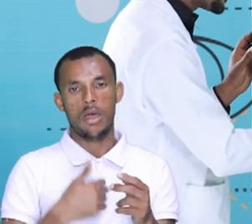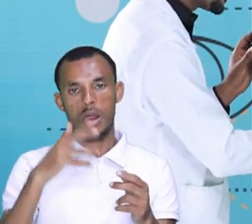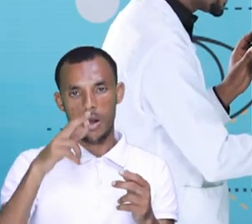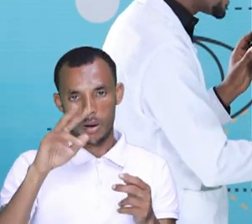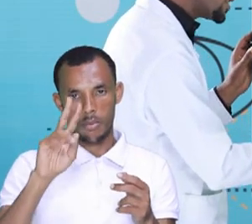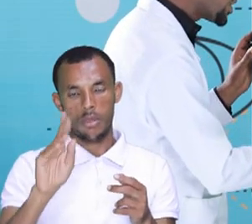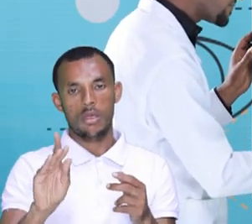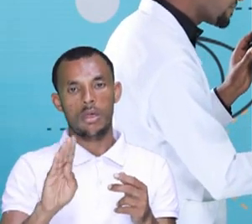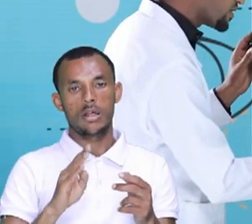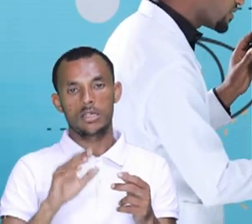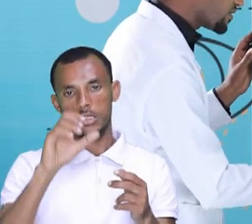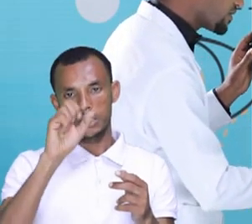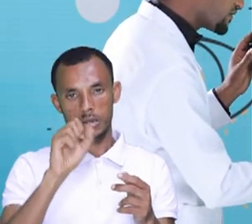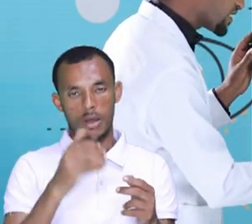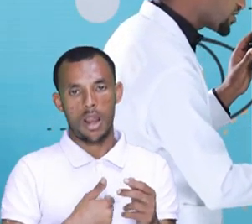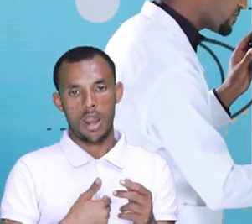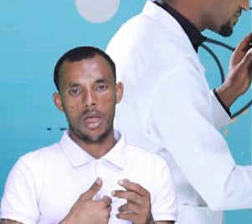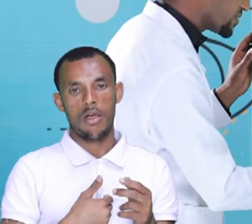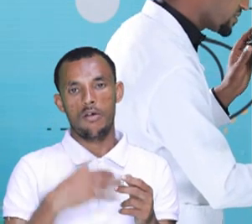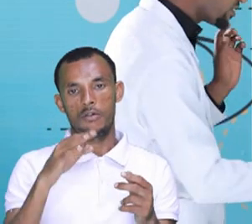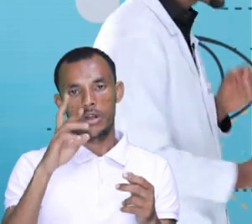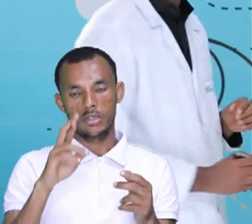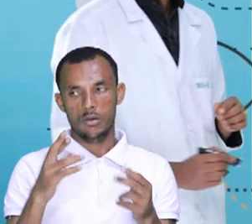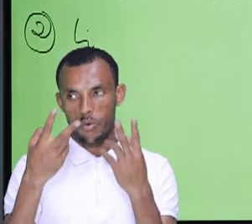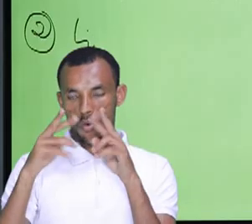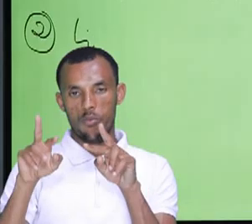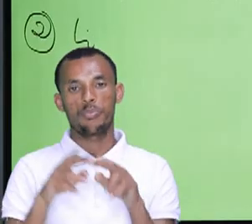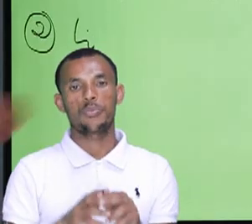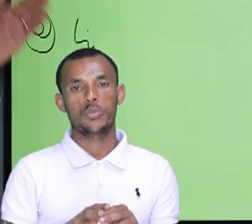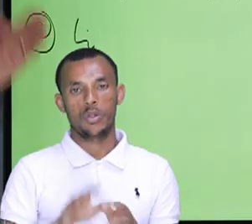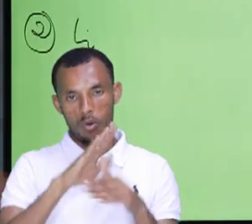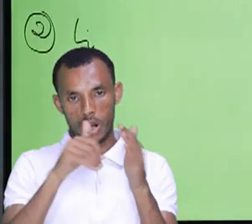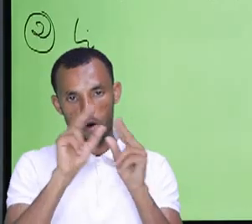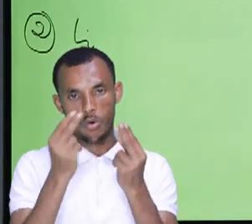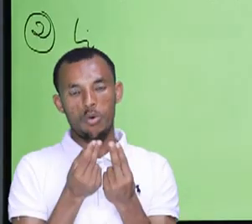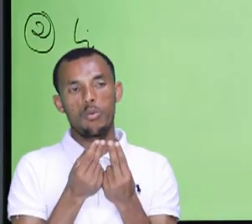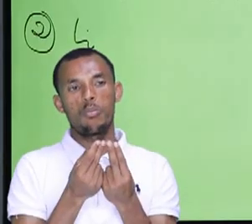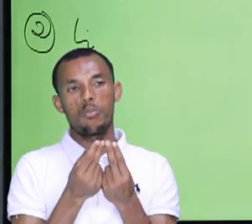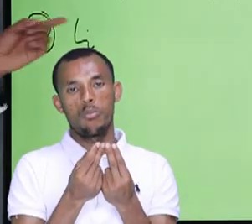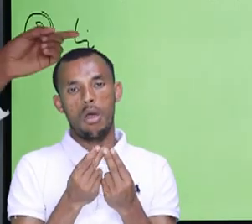rubidium, cesium, francium, all are group 1 elements, all alkali